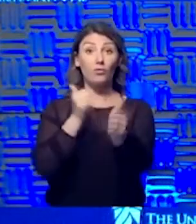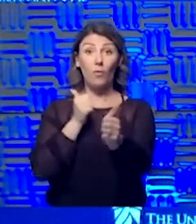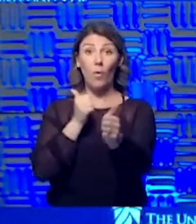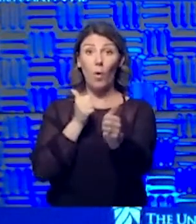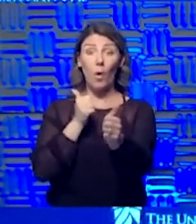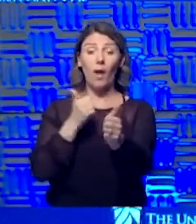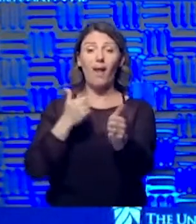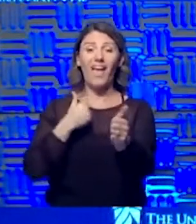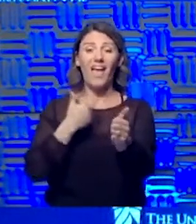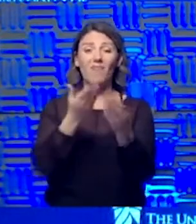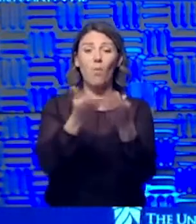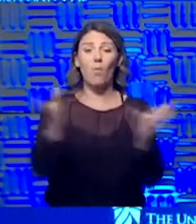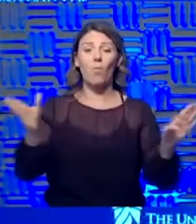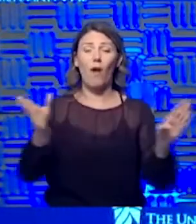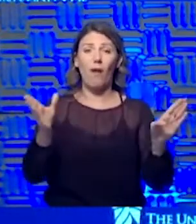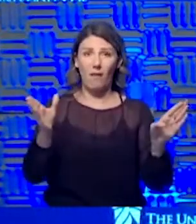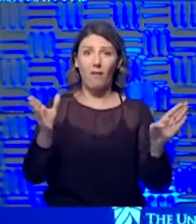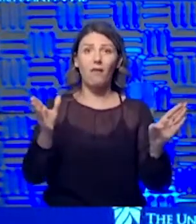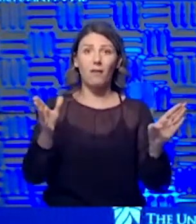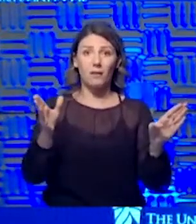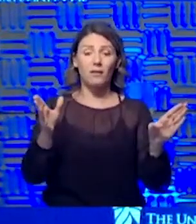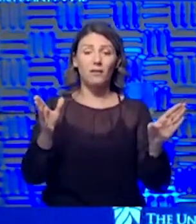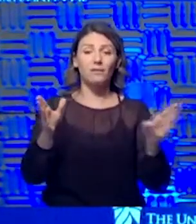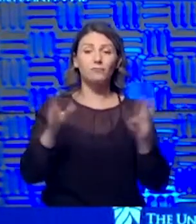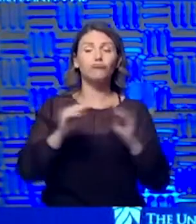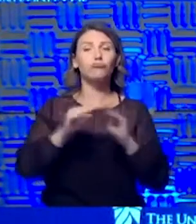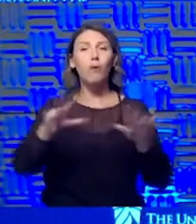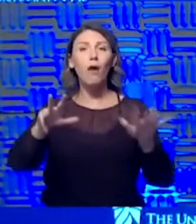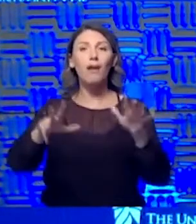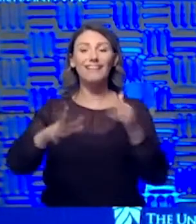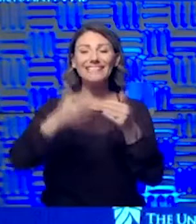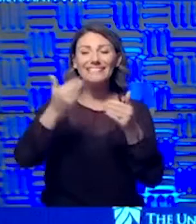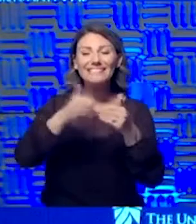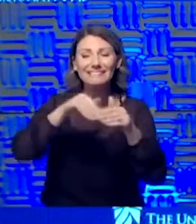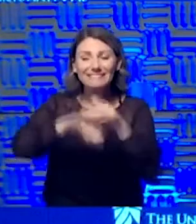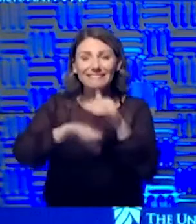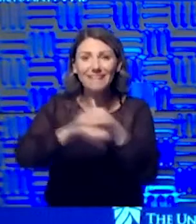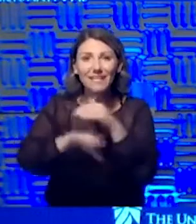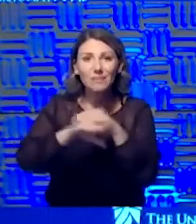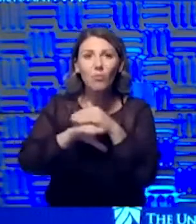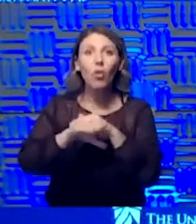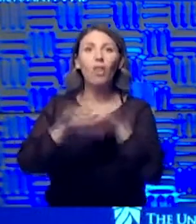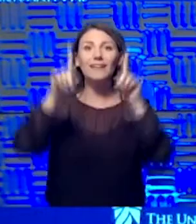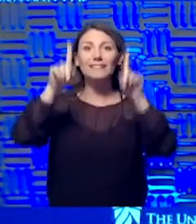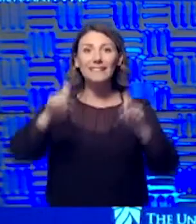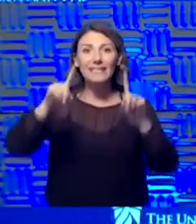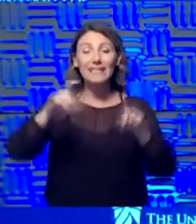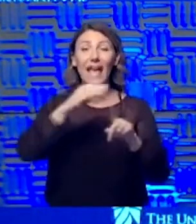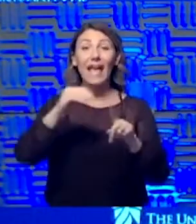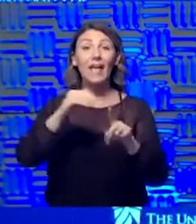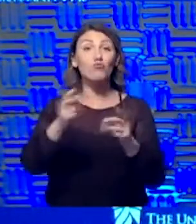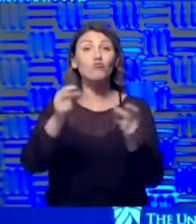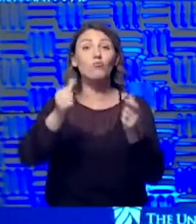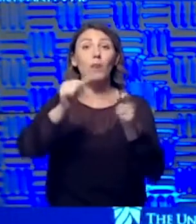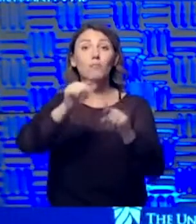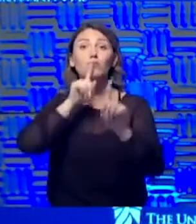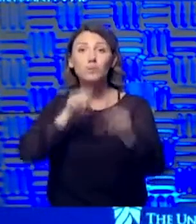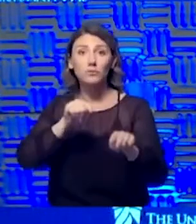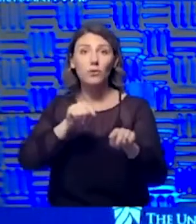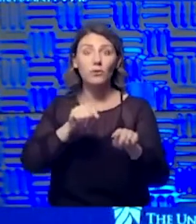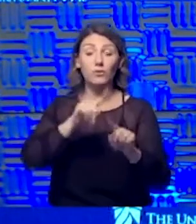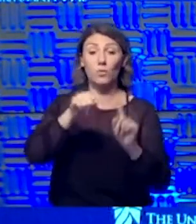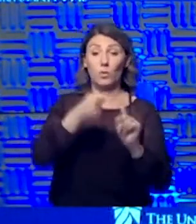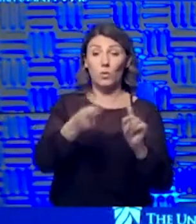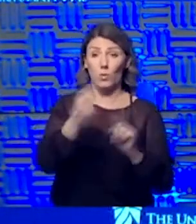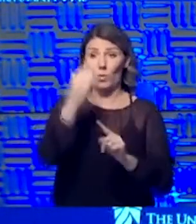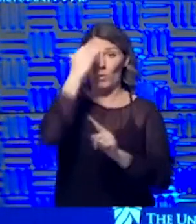such widespread, easily accessible, and rapidly returnable testing that you're able to know when someone's sick